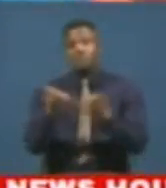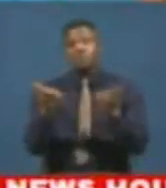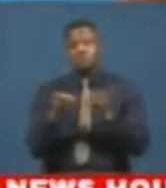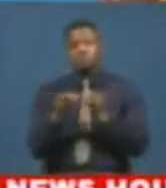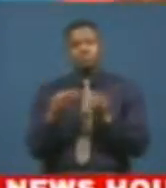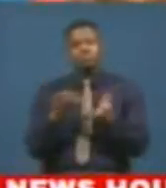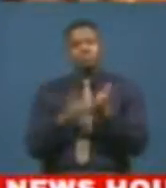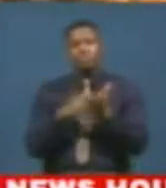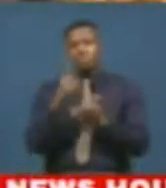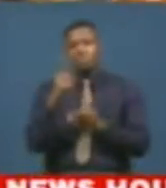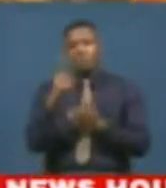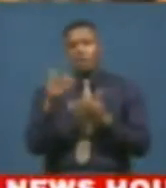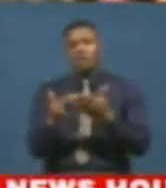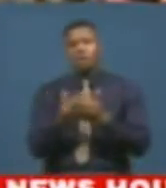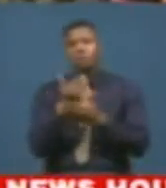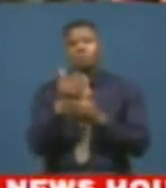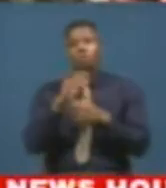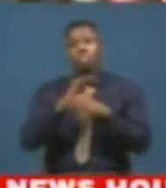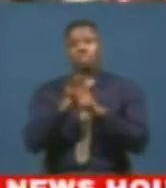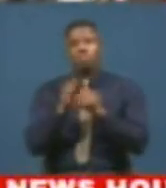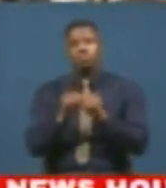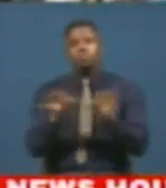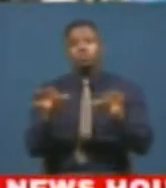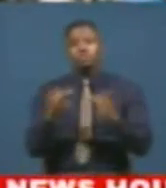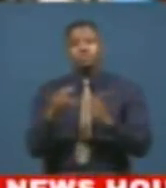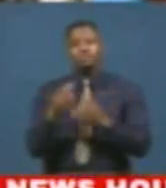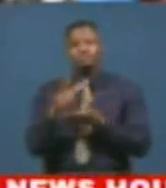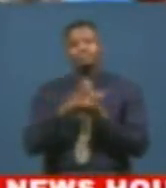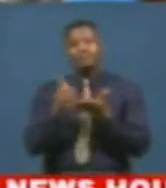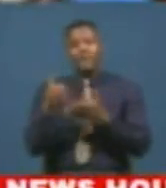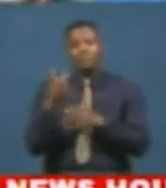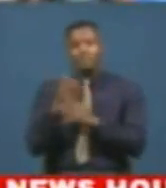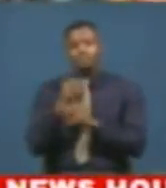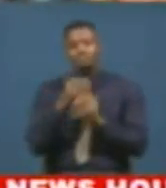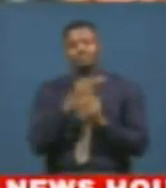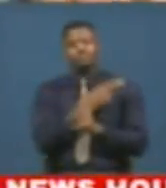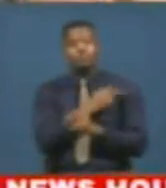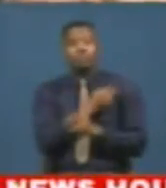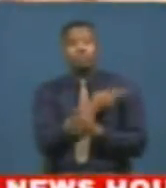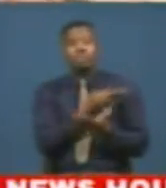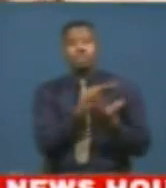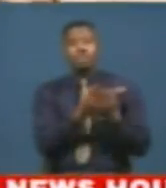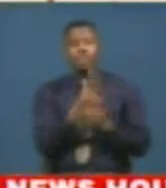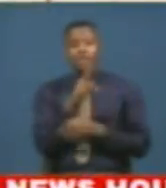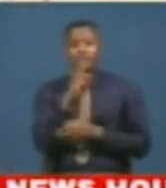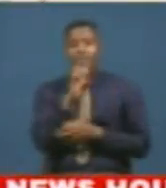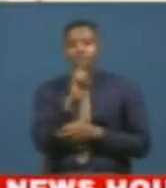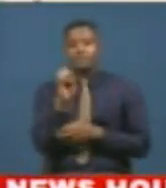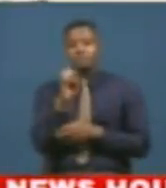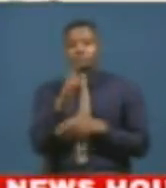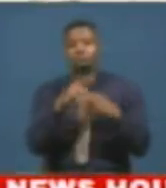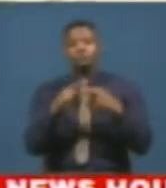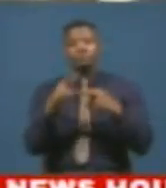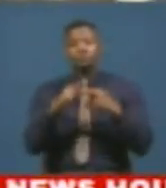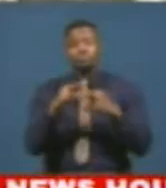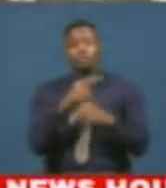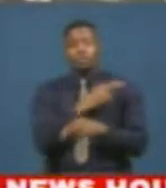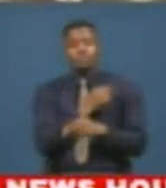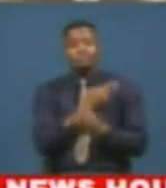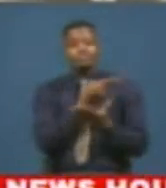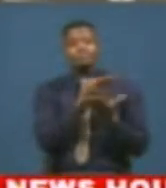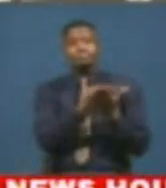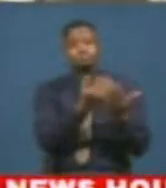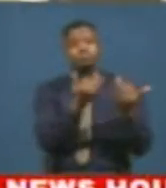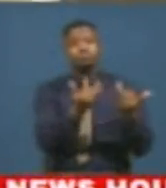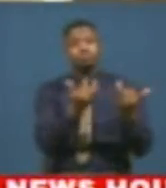one COVID-19 positive case who is currently receiving treatment at the Upper East Regional Hospital in Bolgatanga. Reports